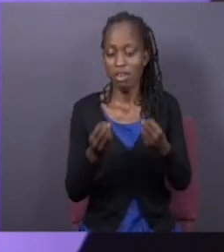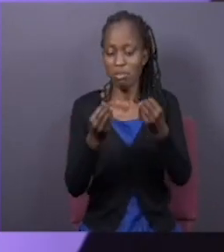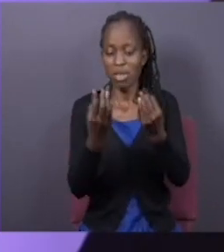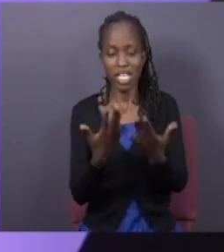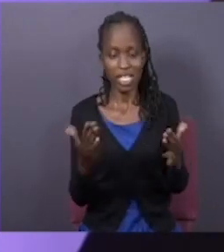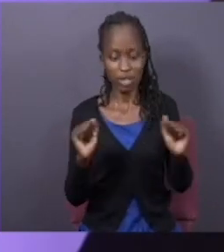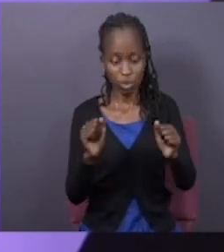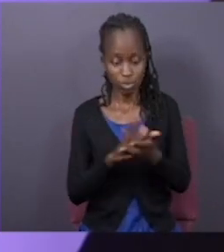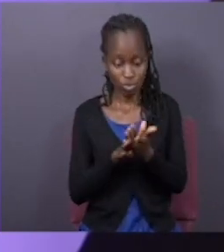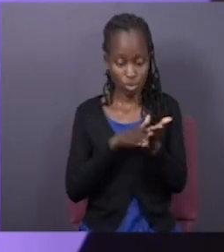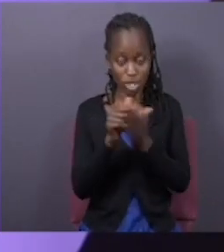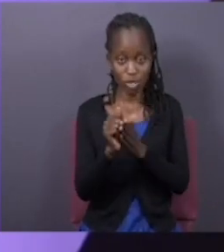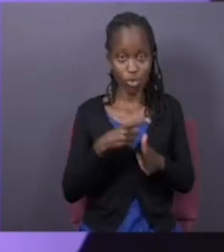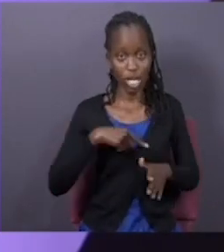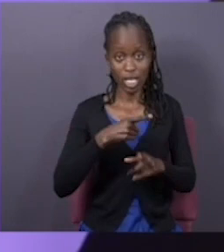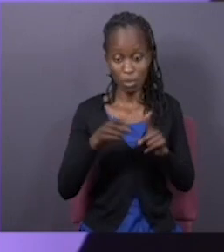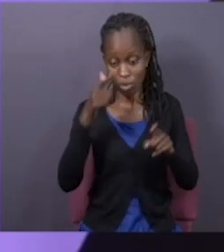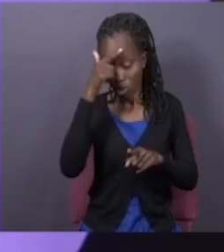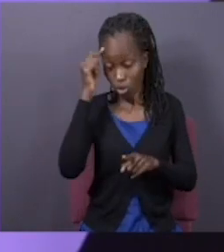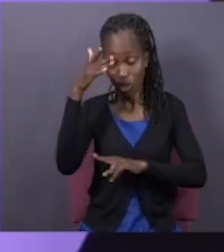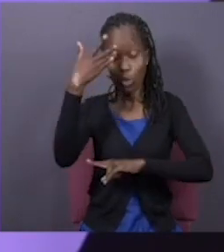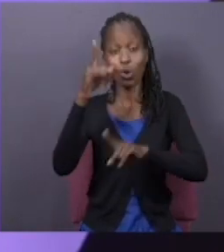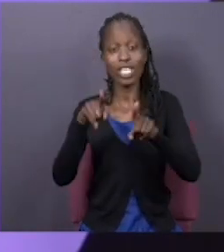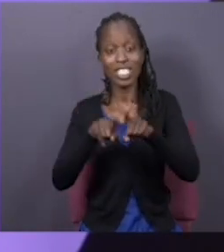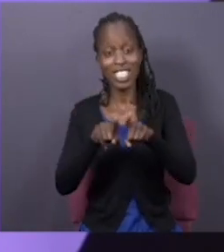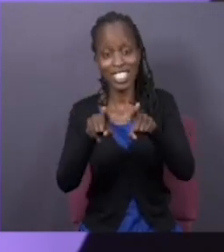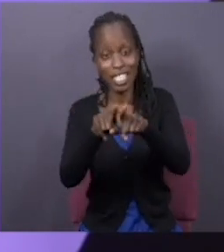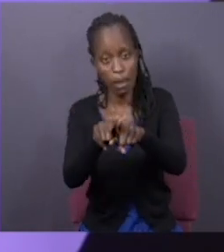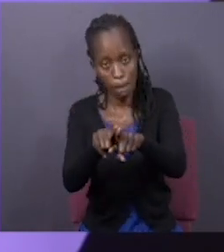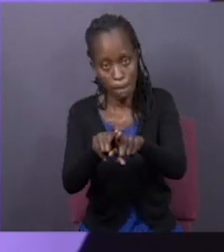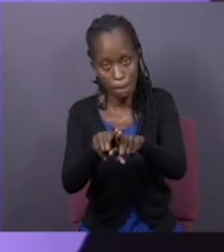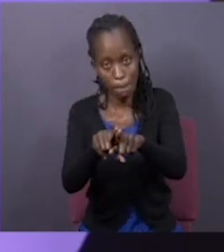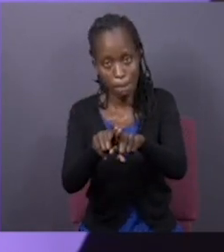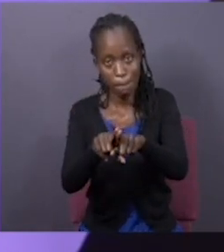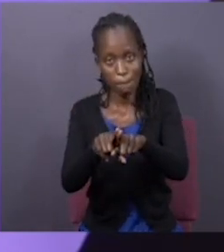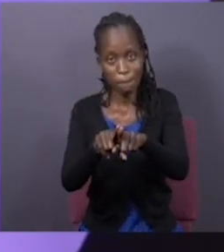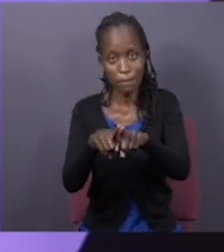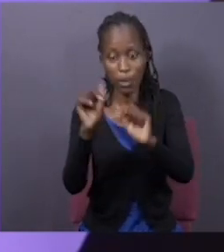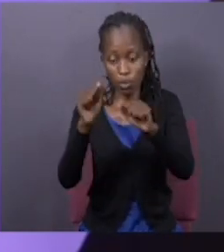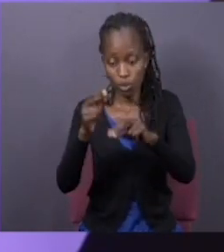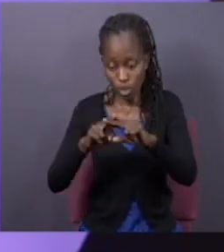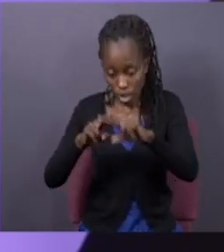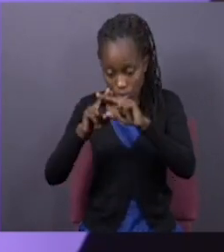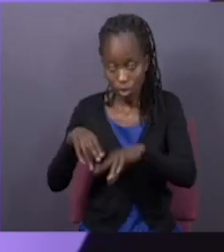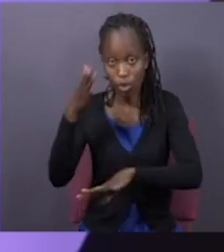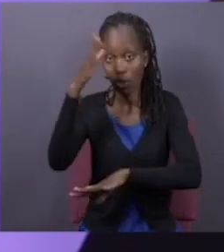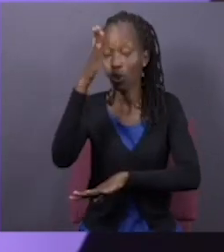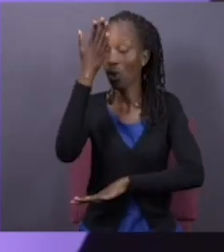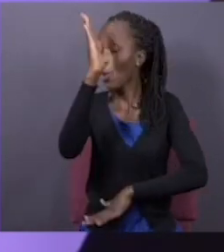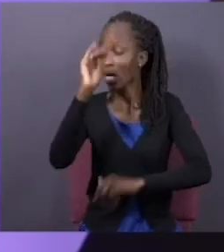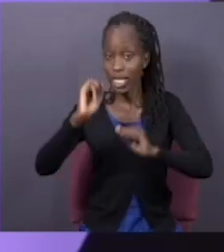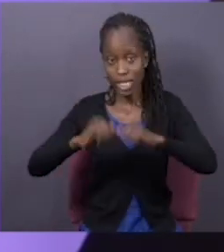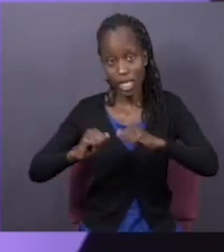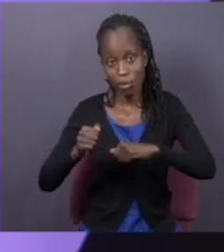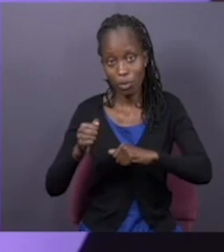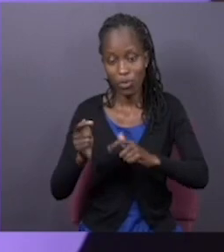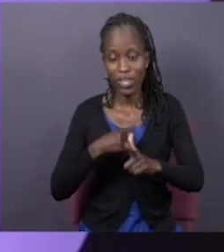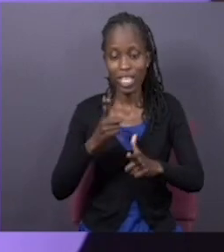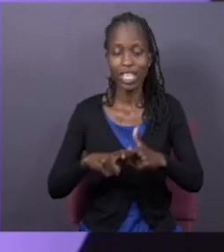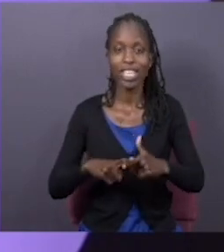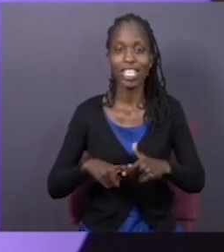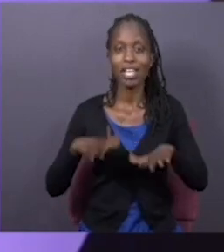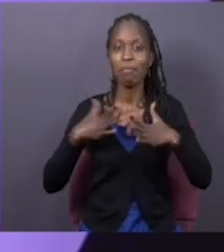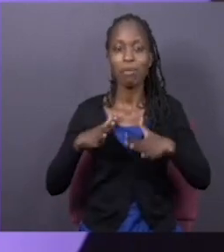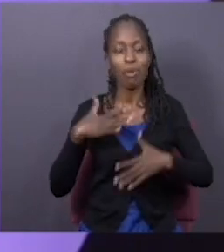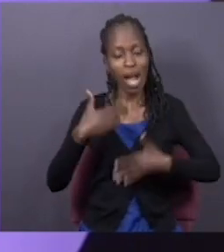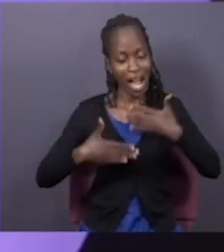us. But, yes, because God is constant, amen, He's consistent, amen, He's reliable, mm, He's able, yes, there is excitement in the